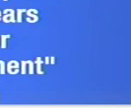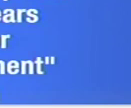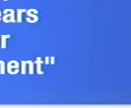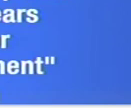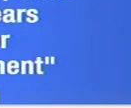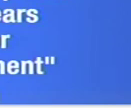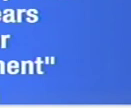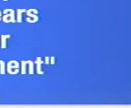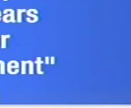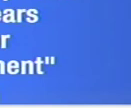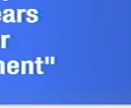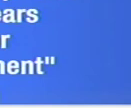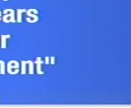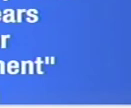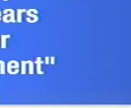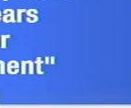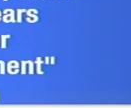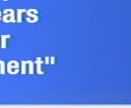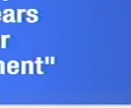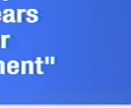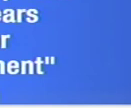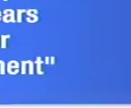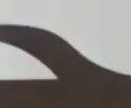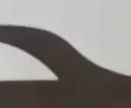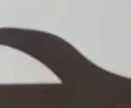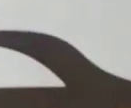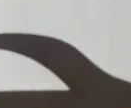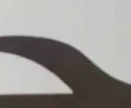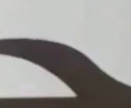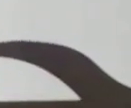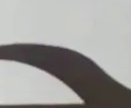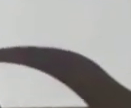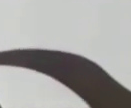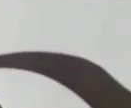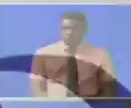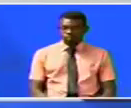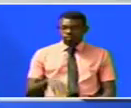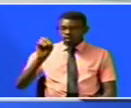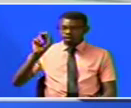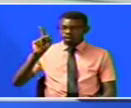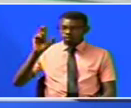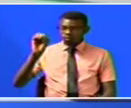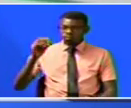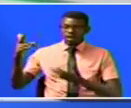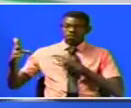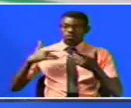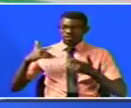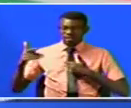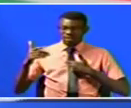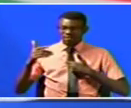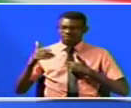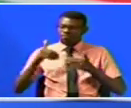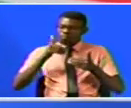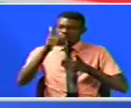years' experience in auditing or public finance management. Ouko, however, raises concern that the process for